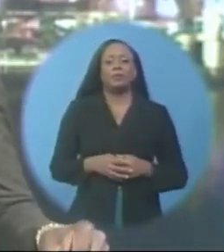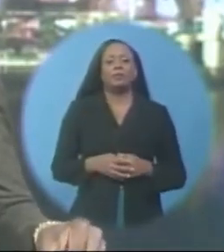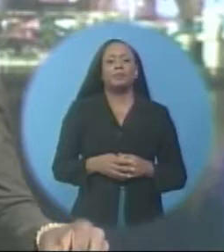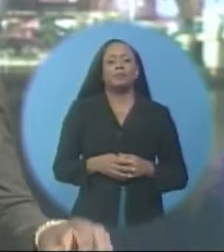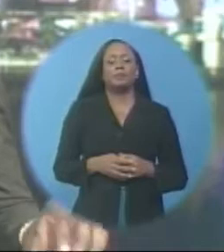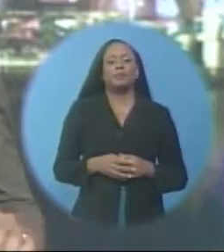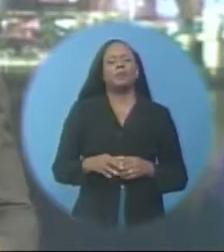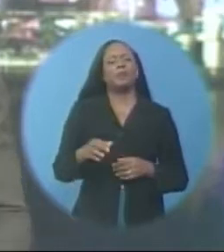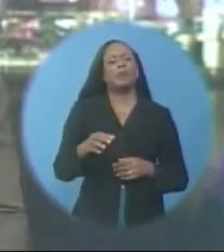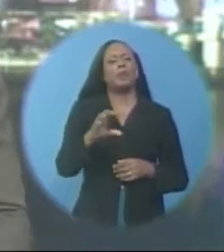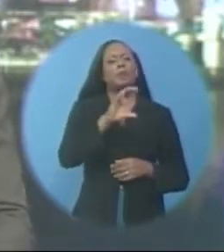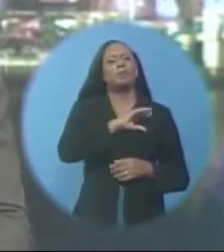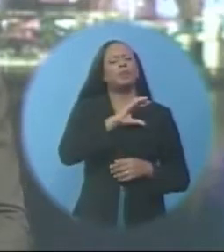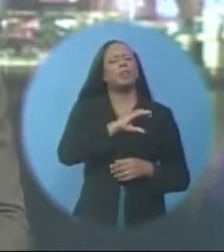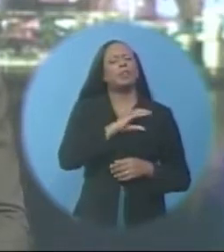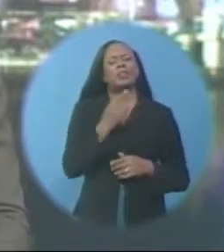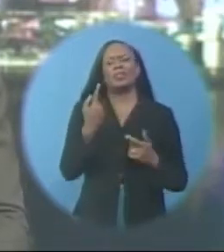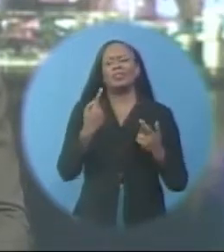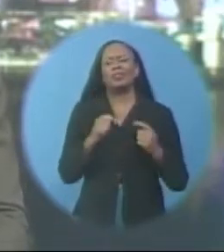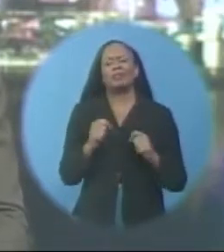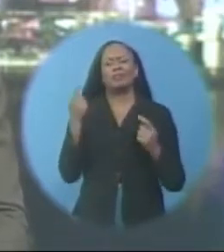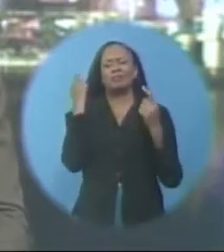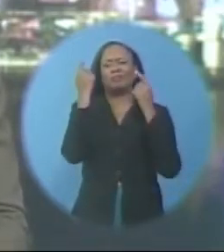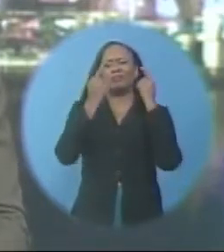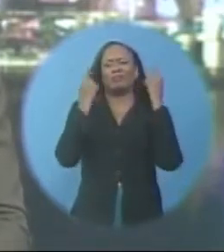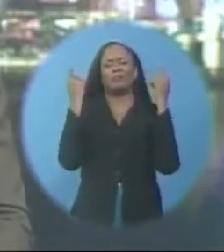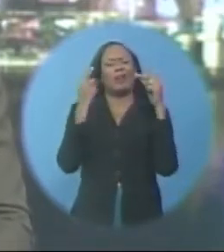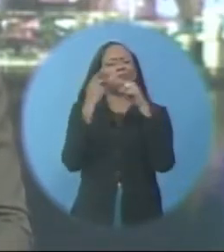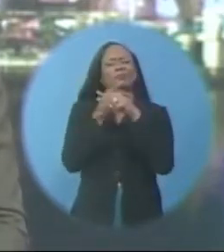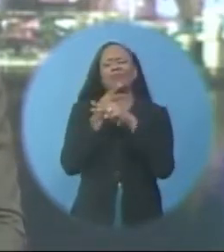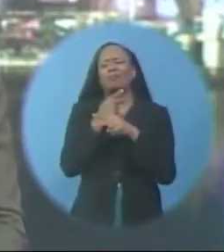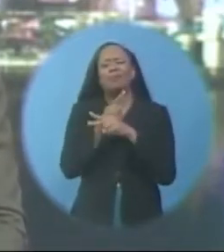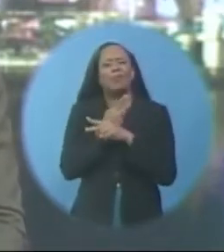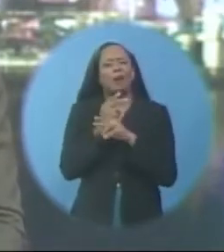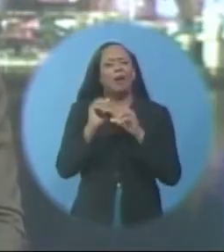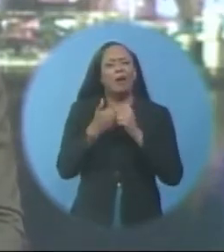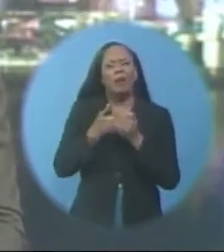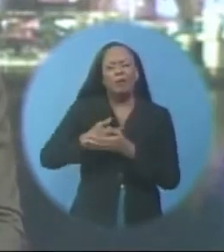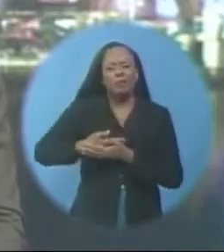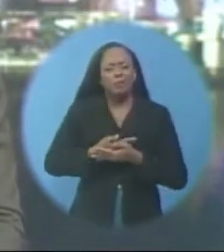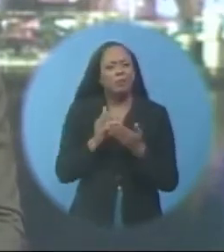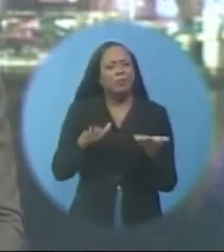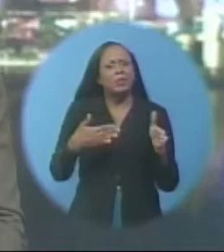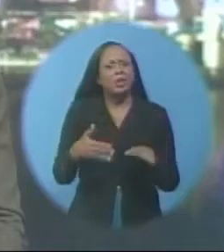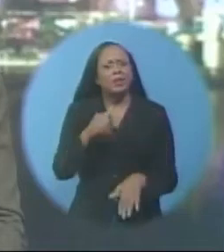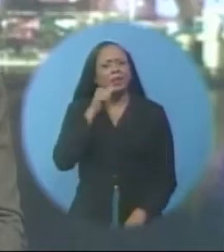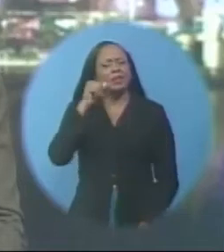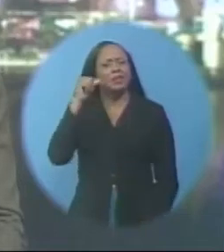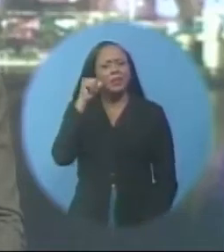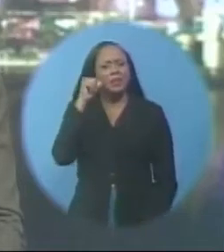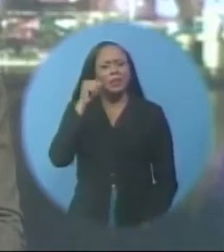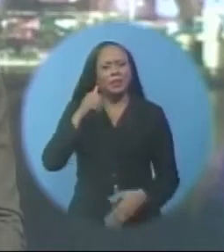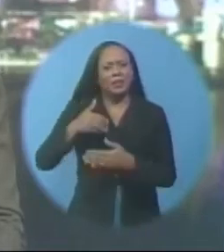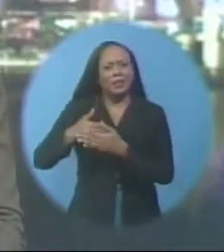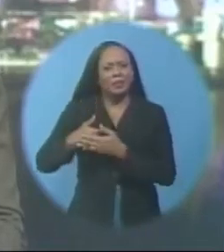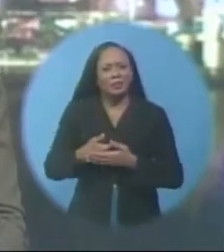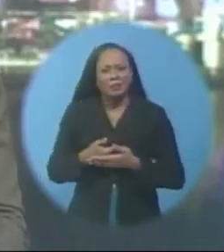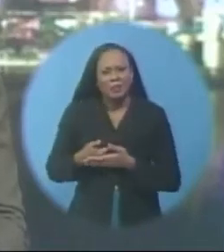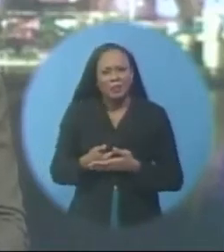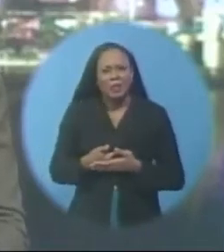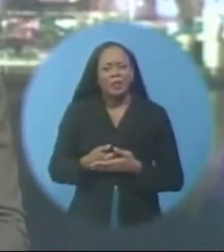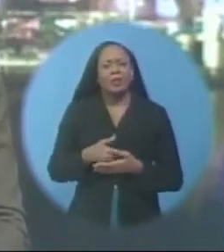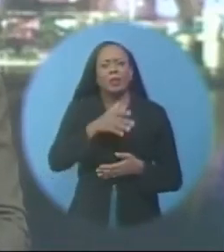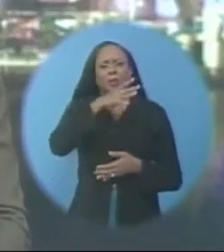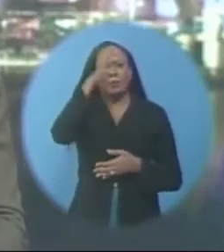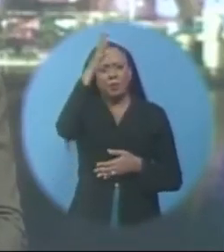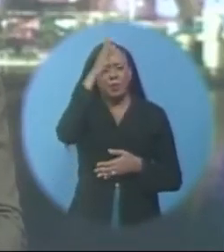Police are trying to determine how a 1-month-old baby died yesterday. Lawmen say the parents of the baby are 21-year-old